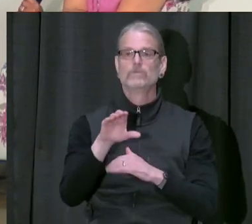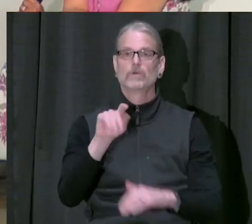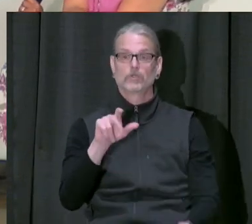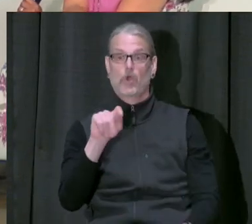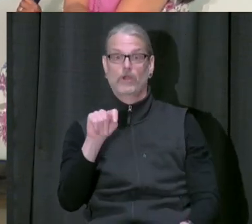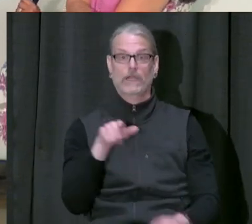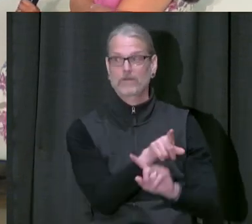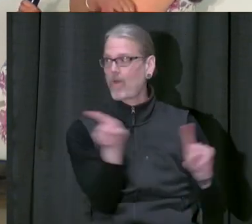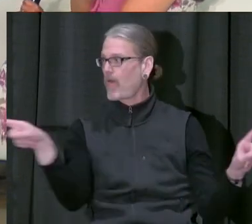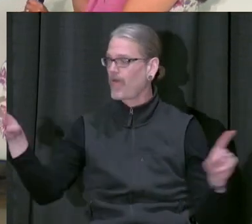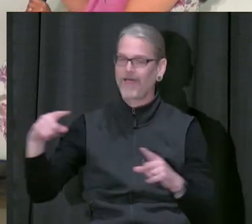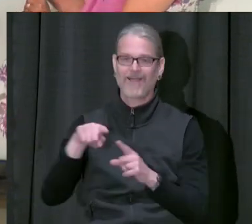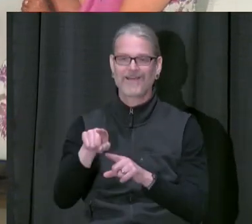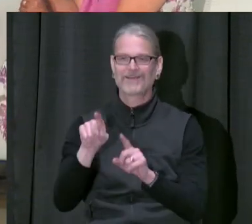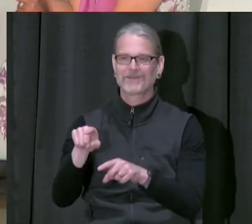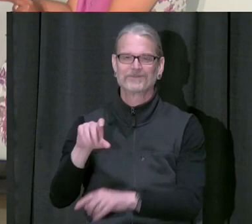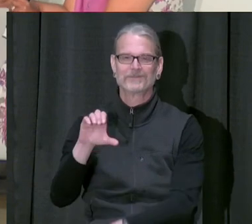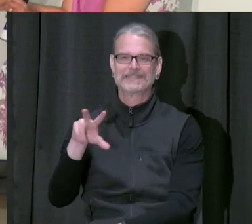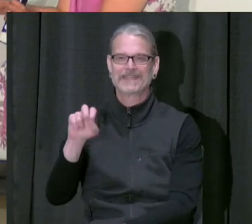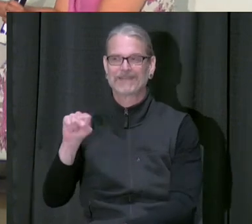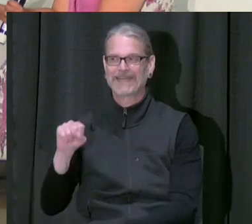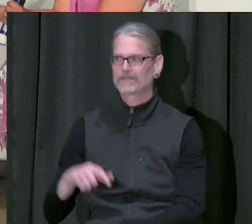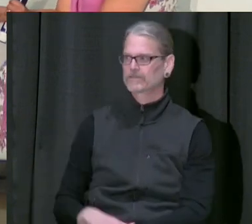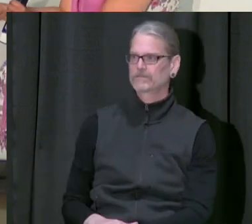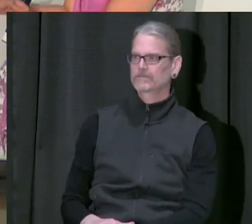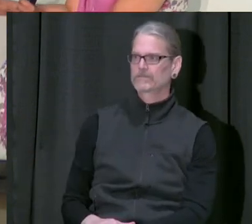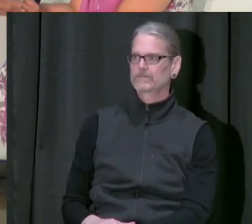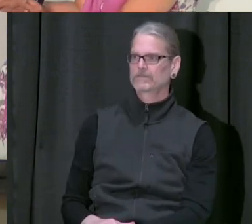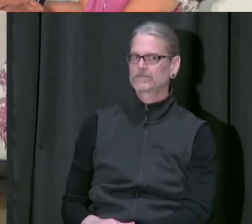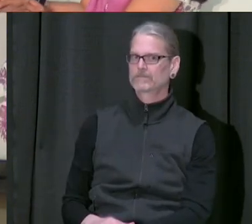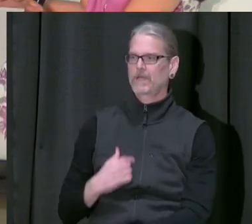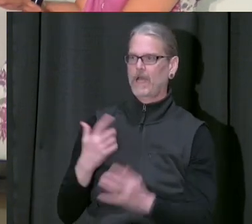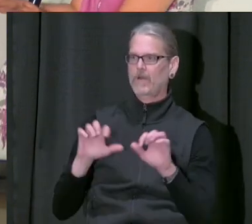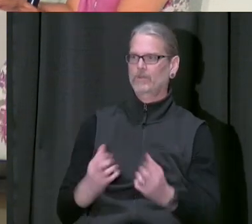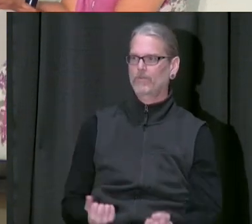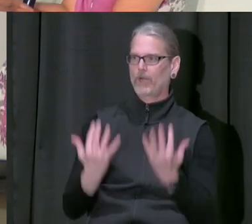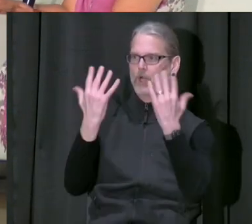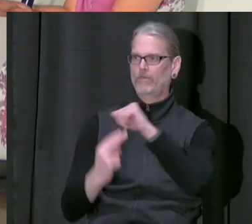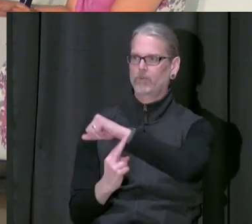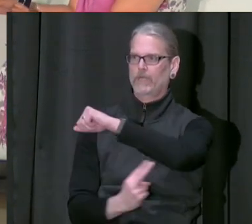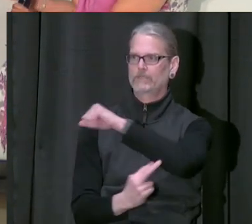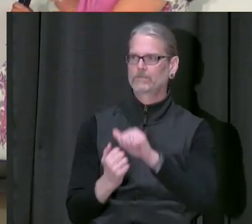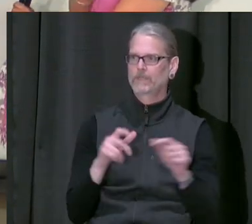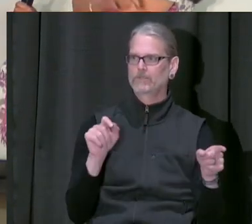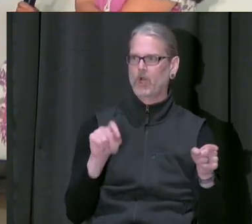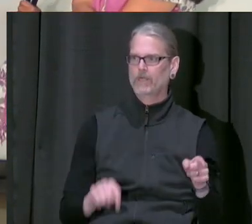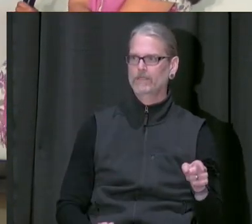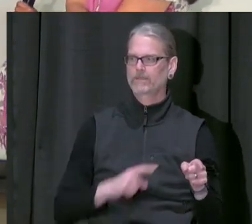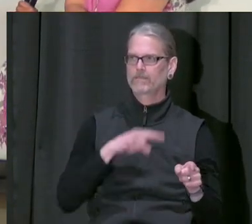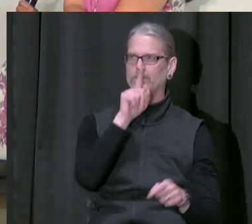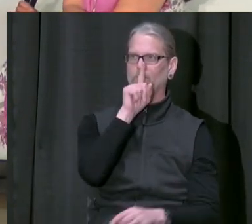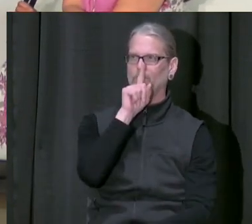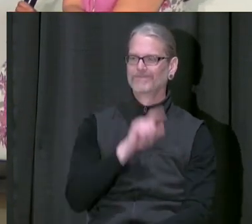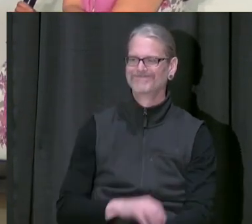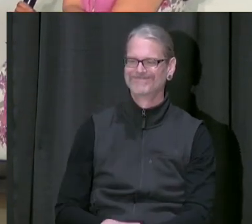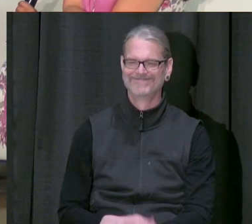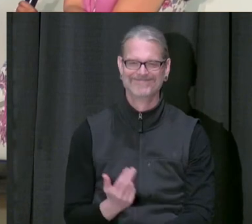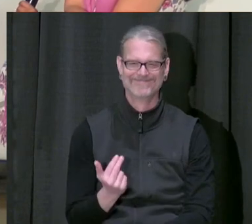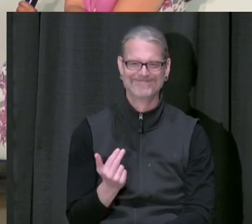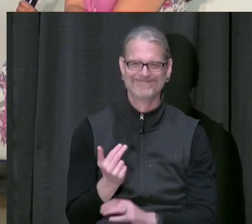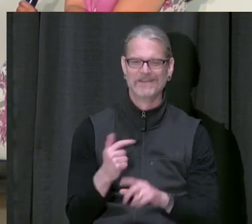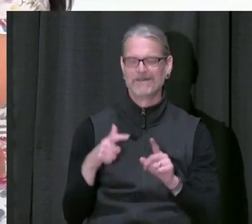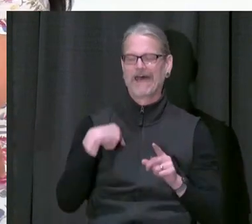work together? I don't want to break any relationships with Target or anybody. I don't know if I want to go there. But I